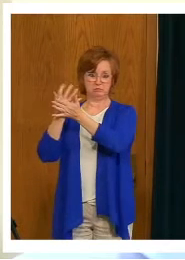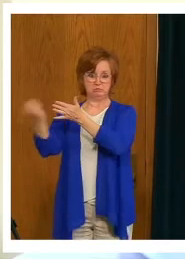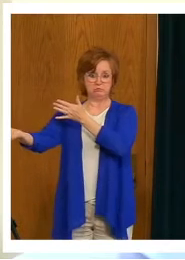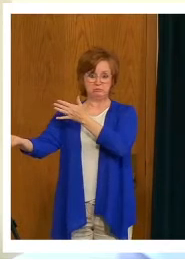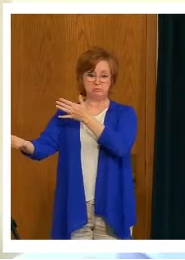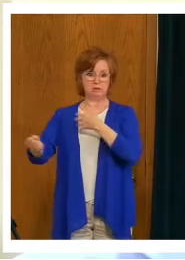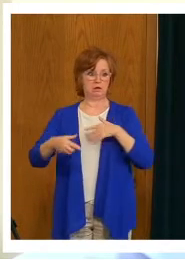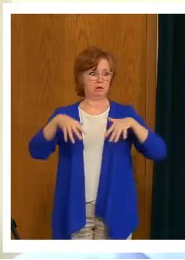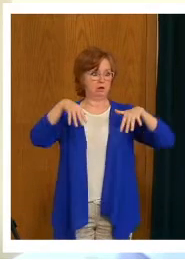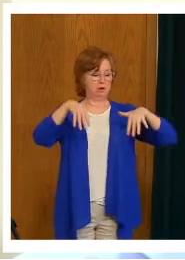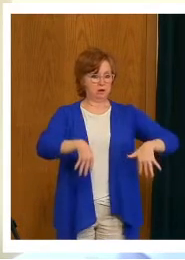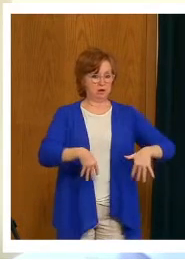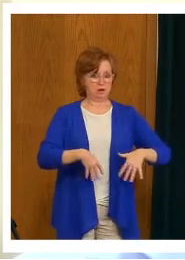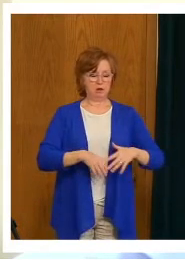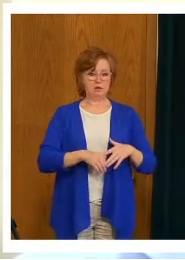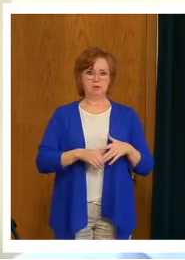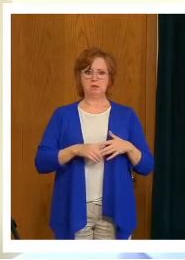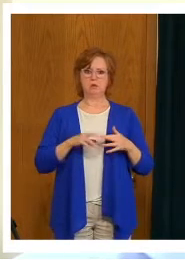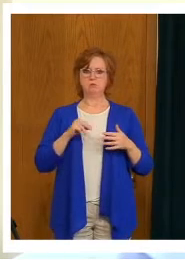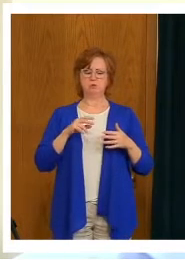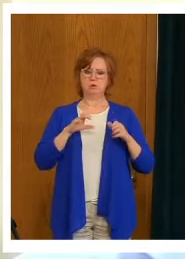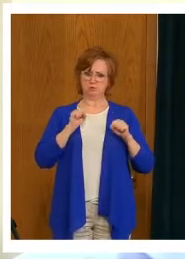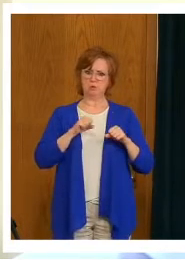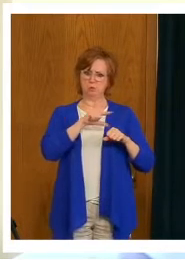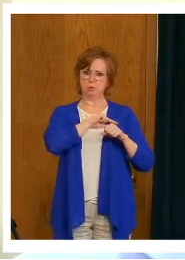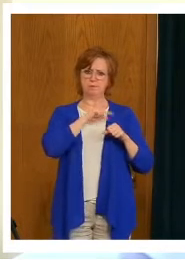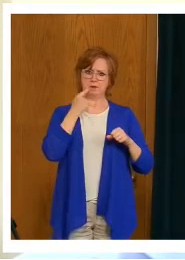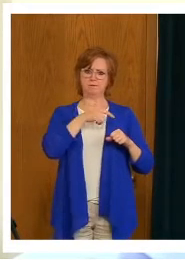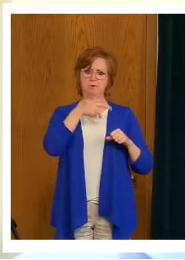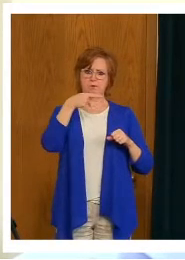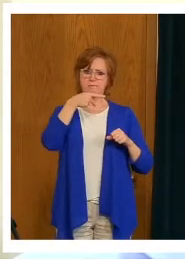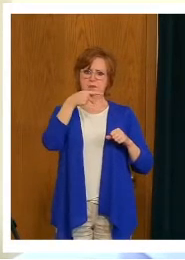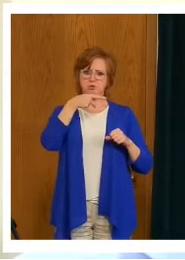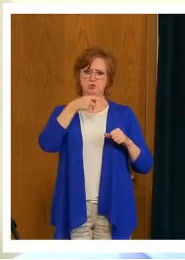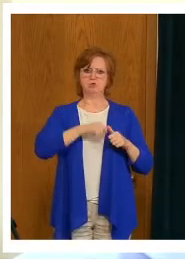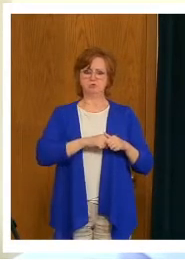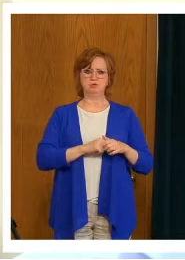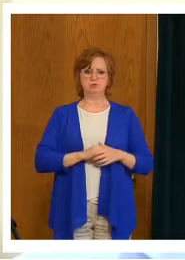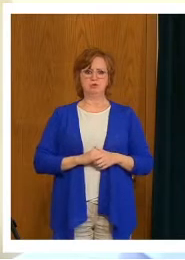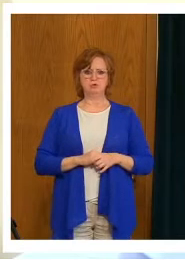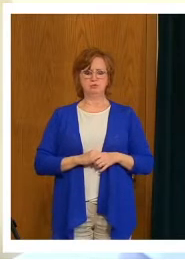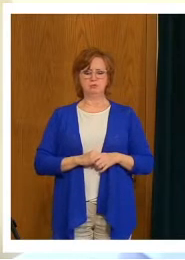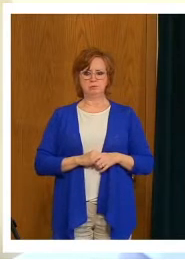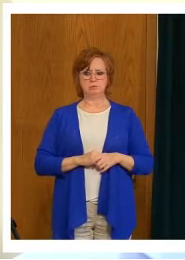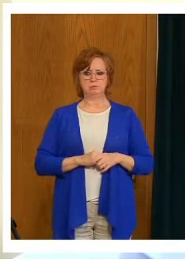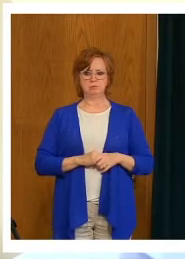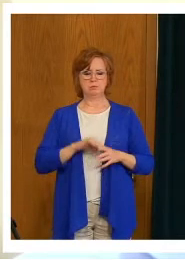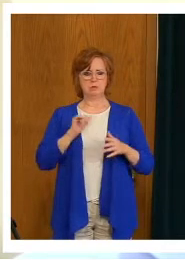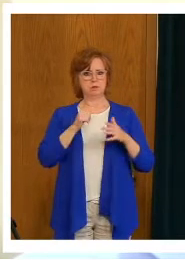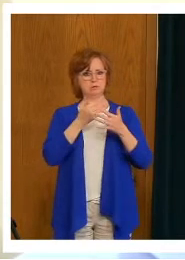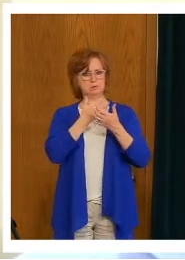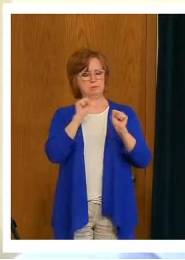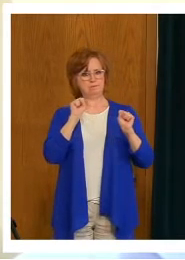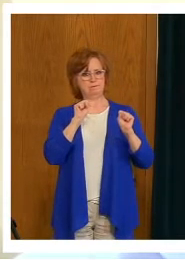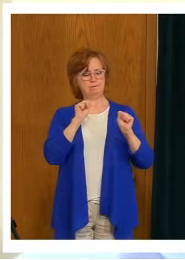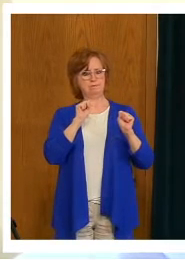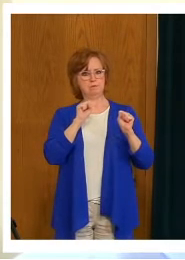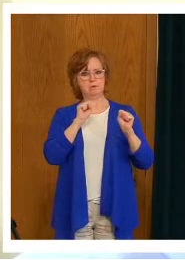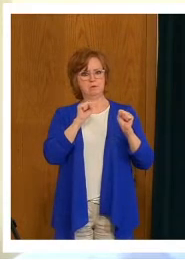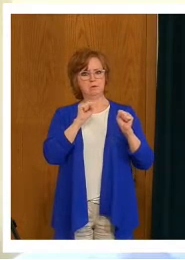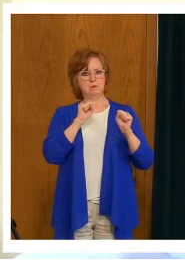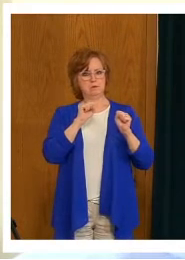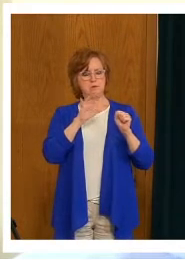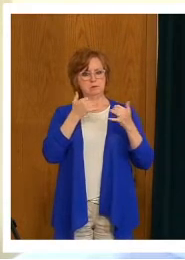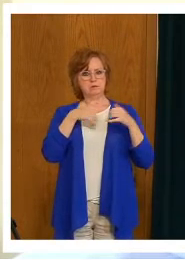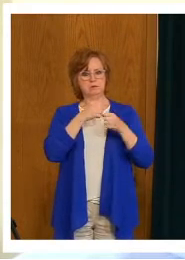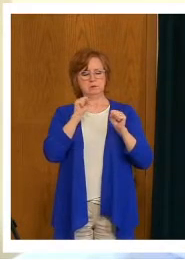dose AstraZeneca will have to wait longer for a second dose. Pfizer is equally safe and effective from the data we have. But as the Premier said, over